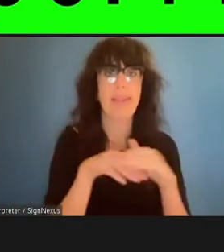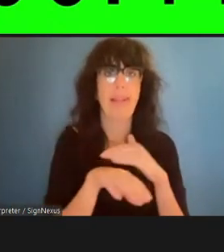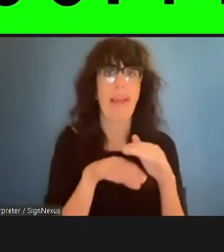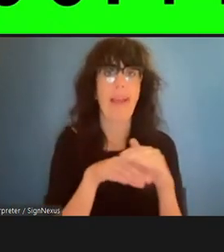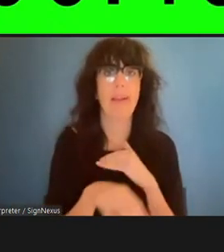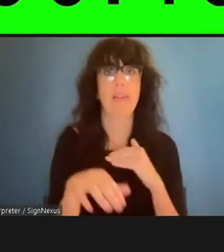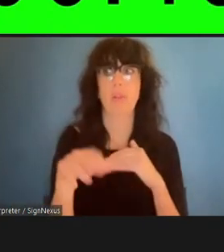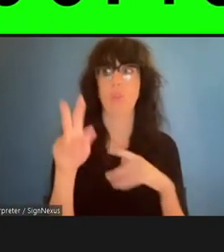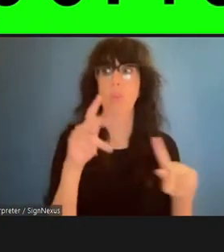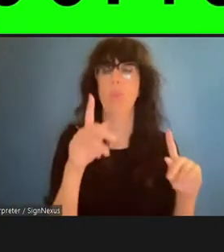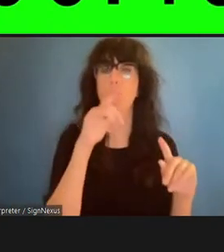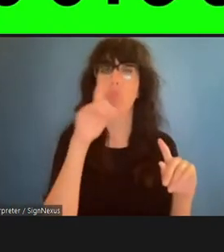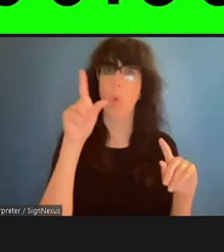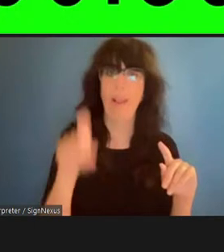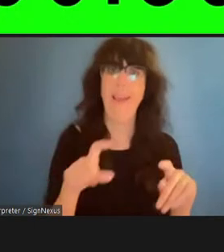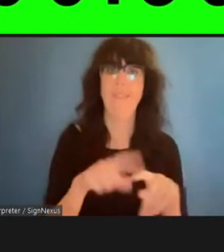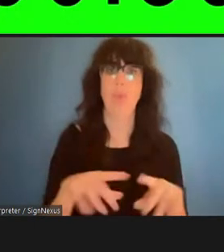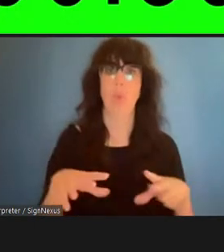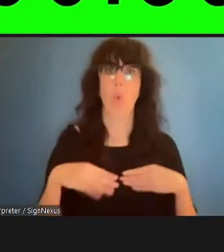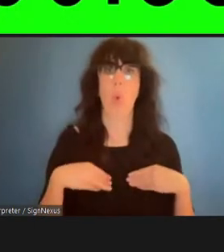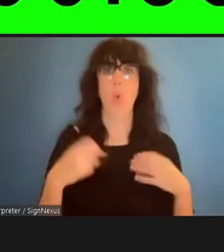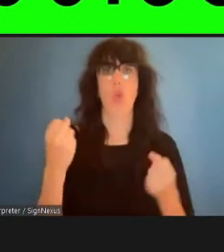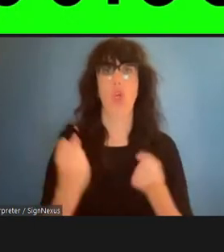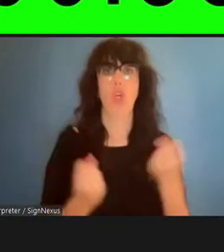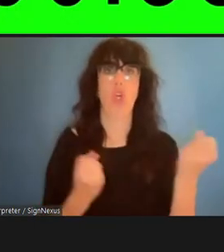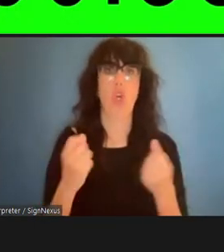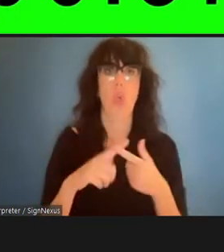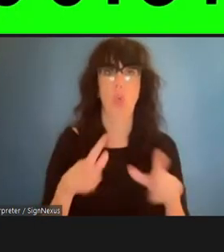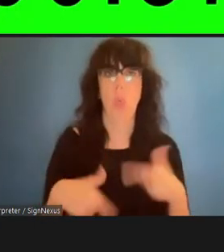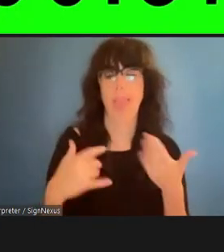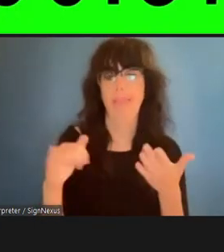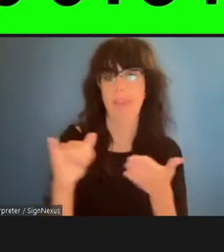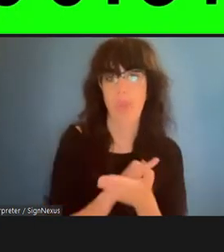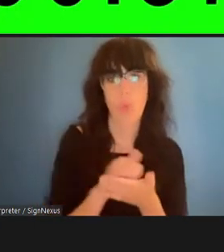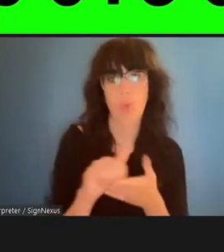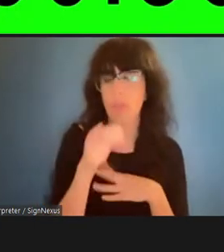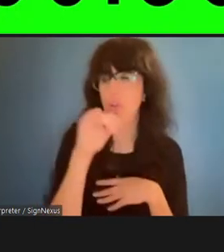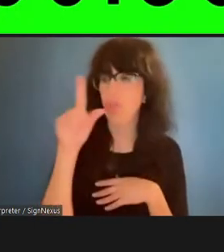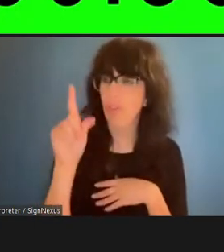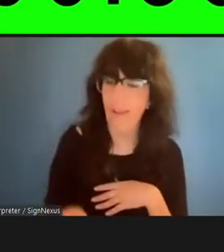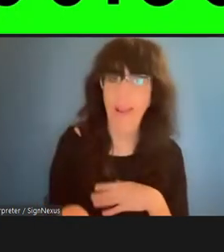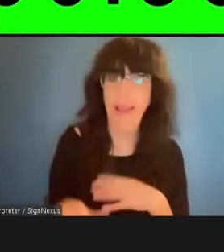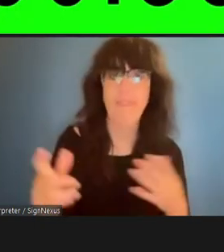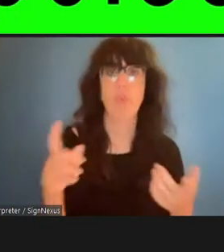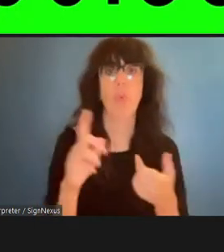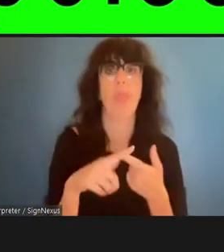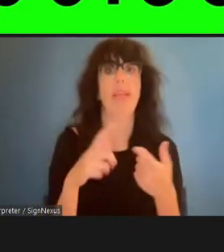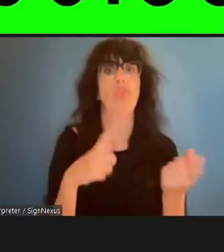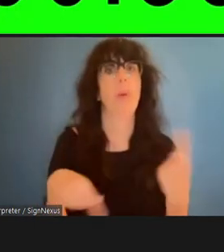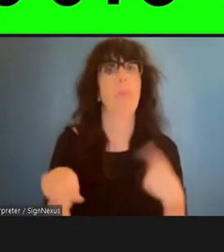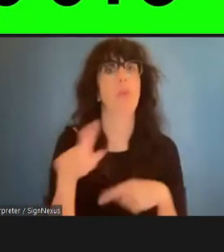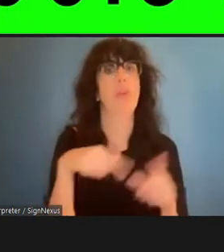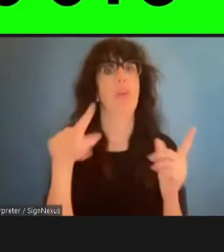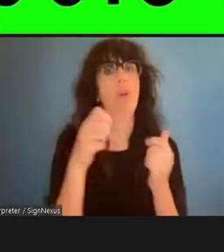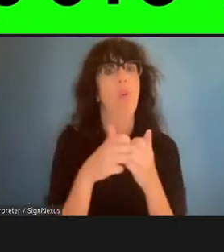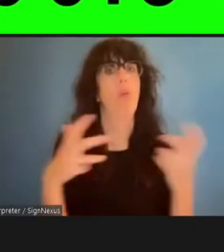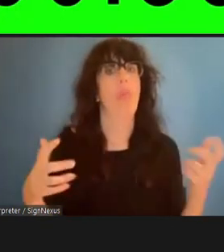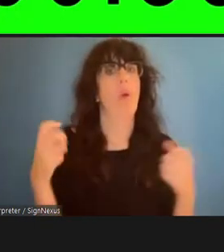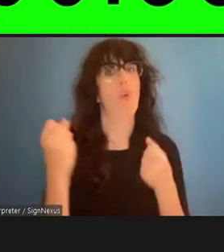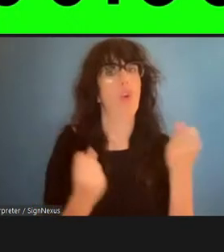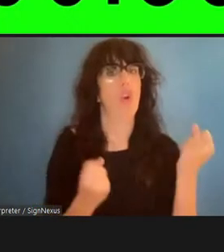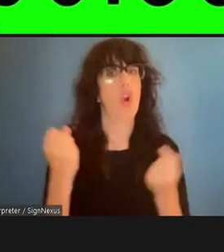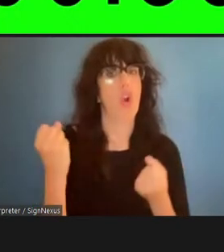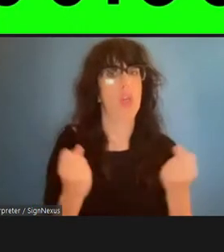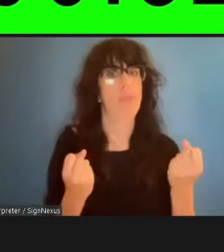a car to live in new york city people should not have to own a car people should be able to get around without one and that's what